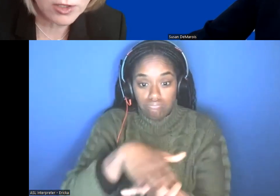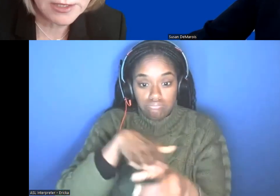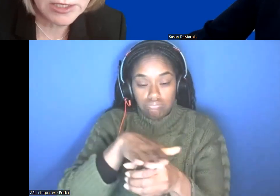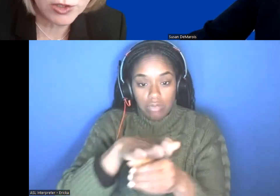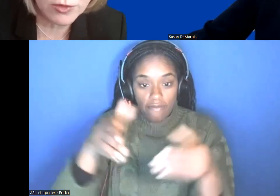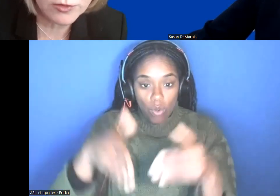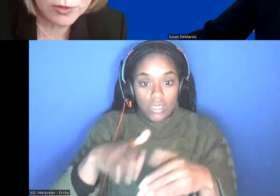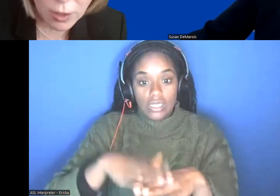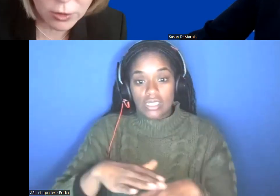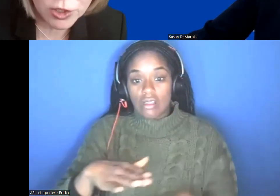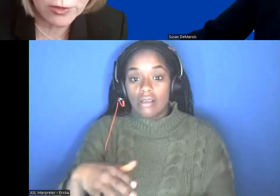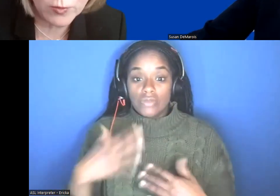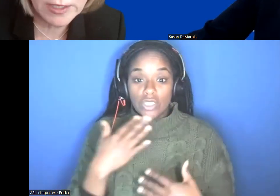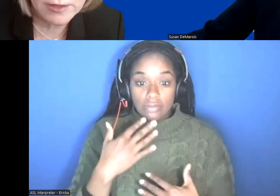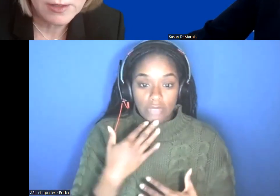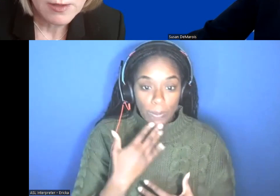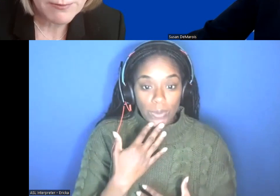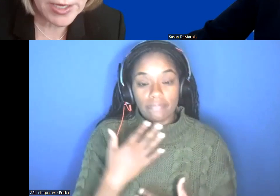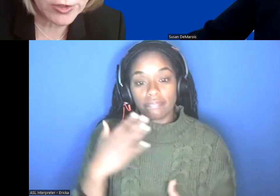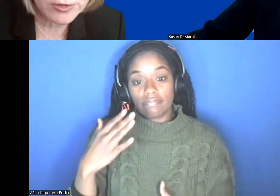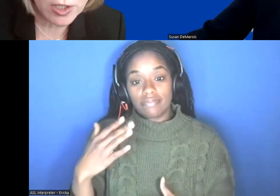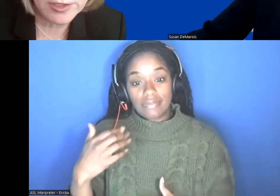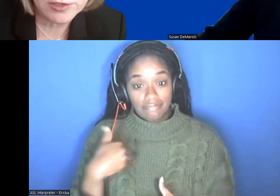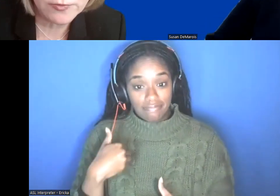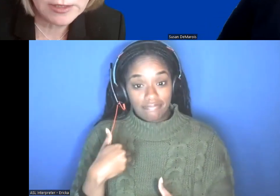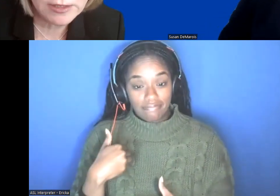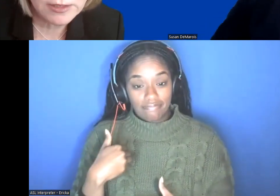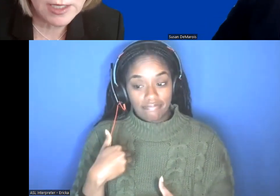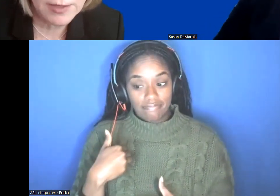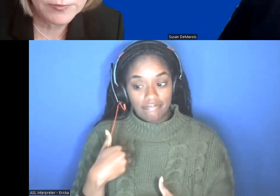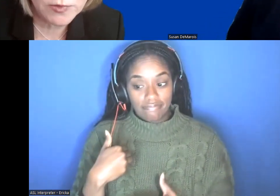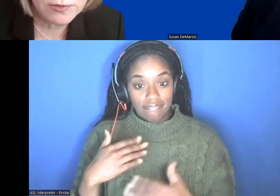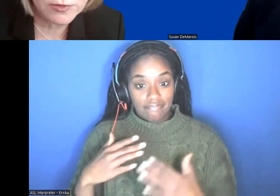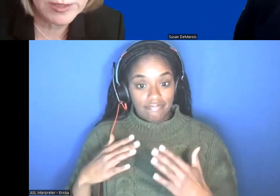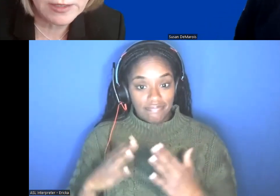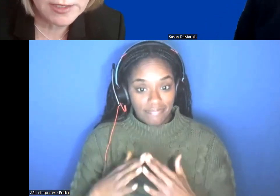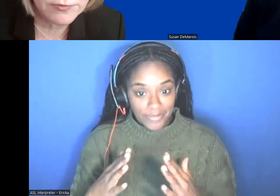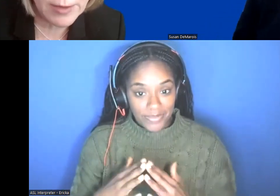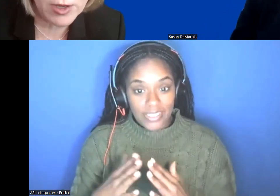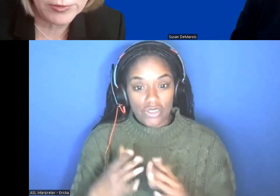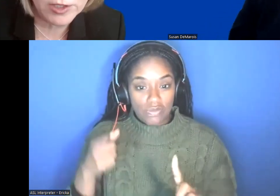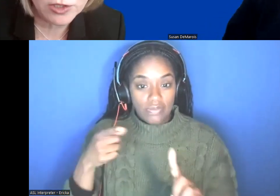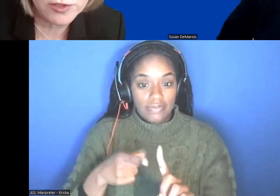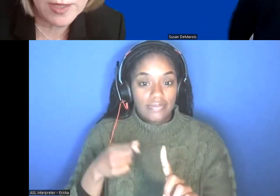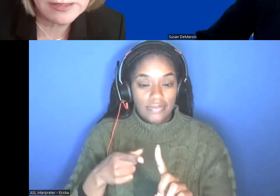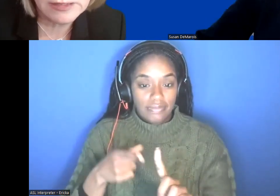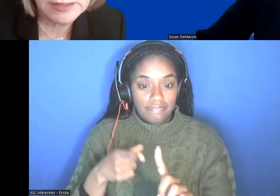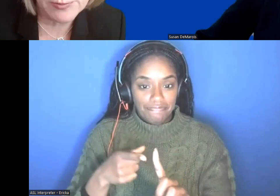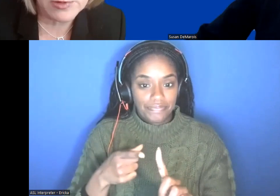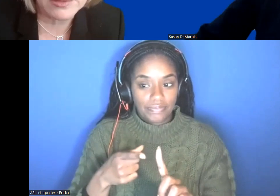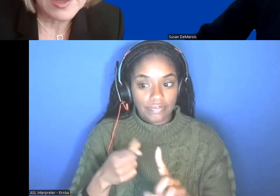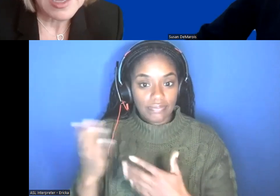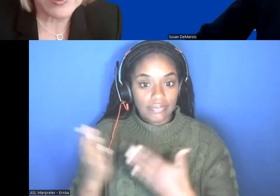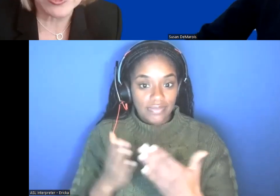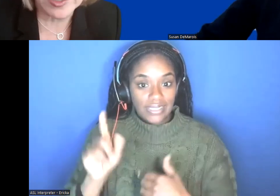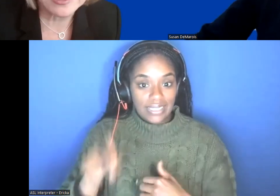of color, so that we can better target services to meet the needs of that population. So that's an